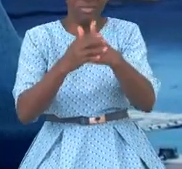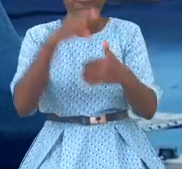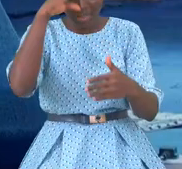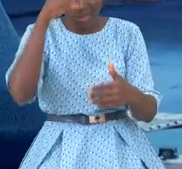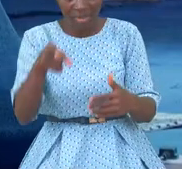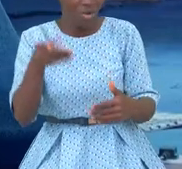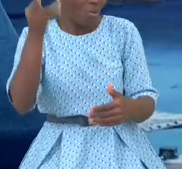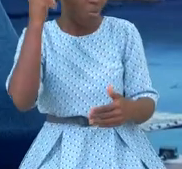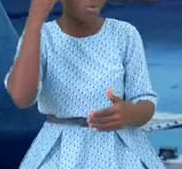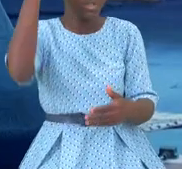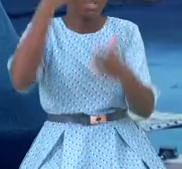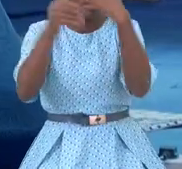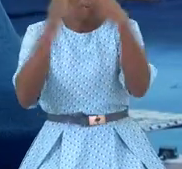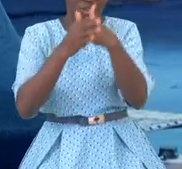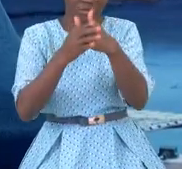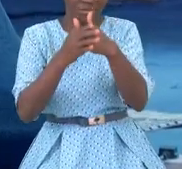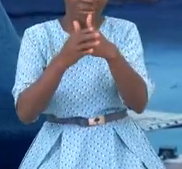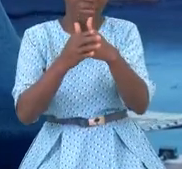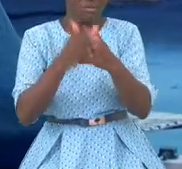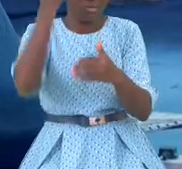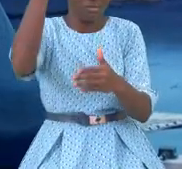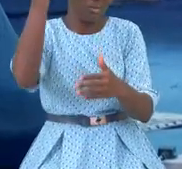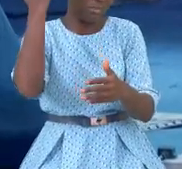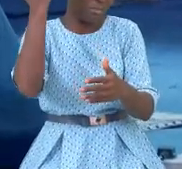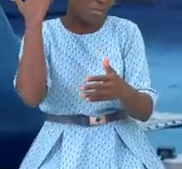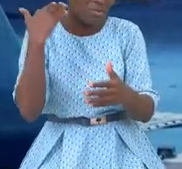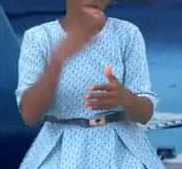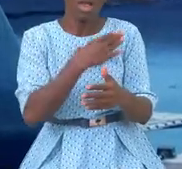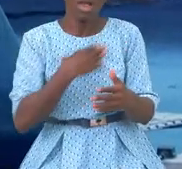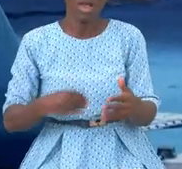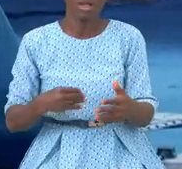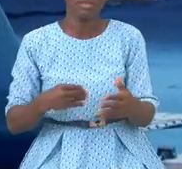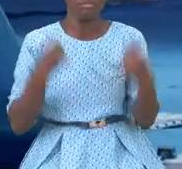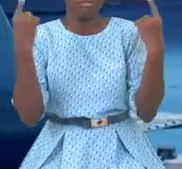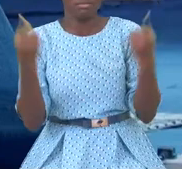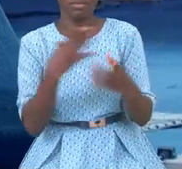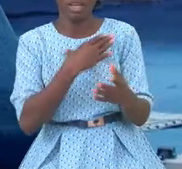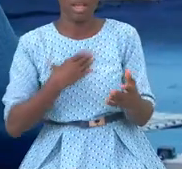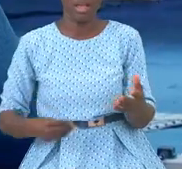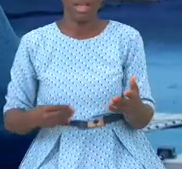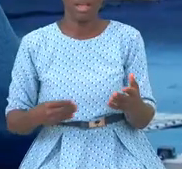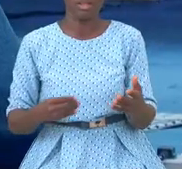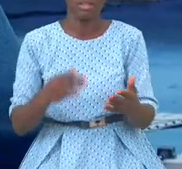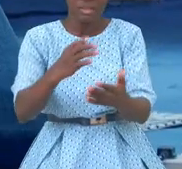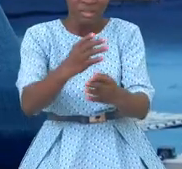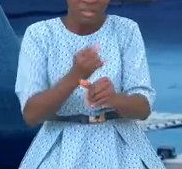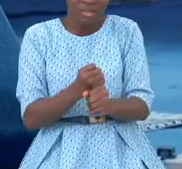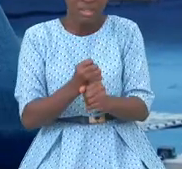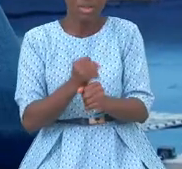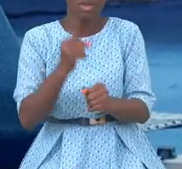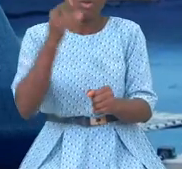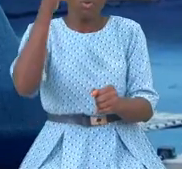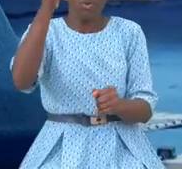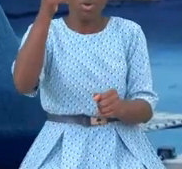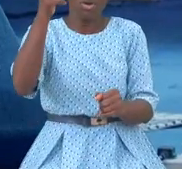of the angels with him. In the rebellion he was cast out, and now hellfire